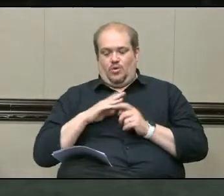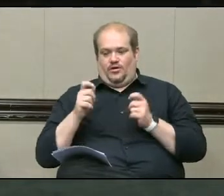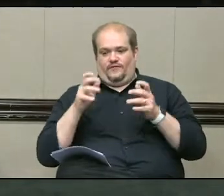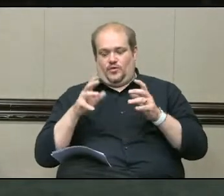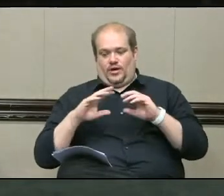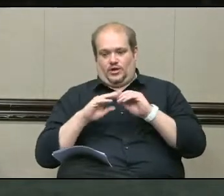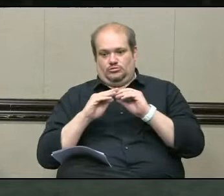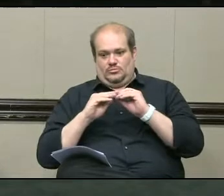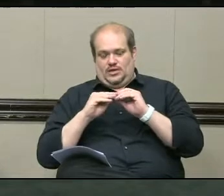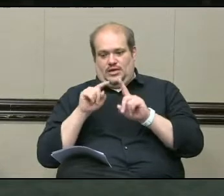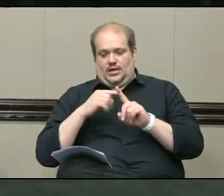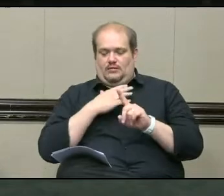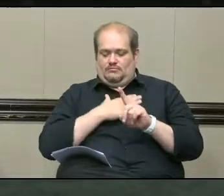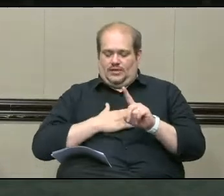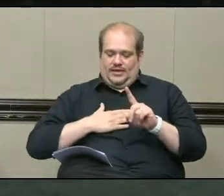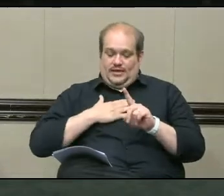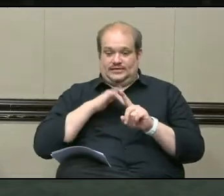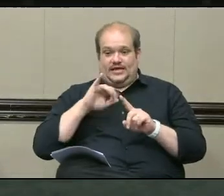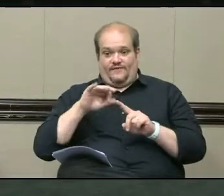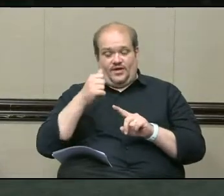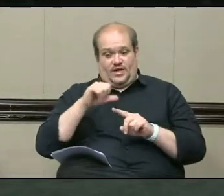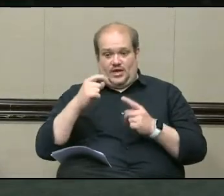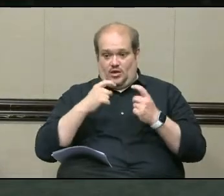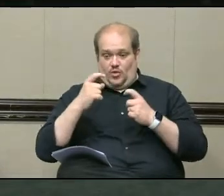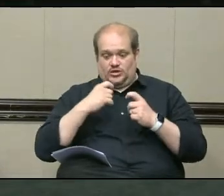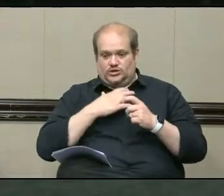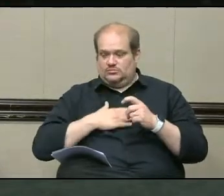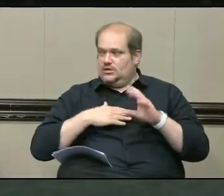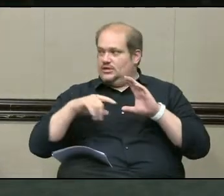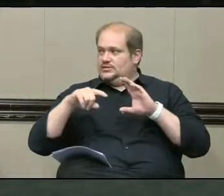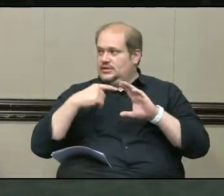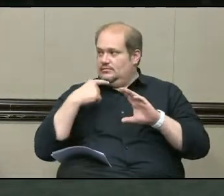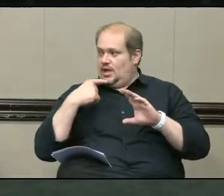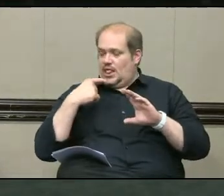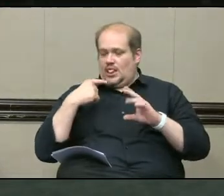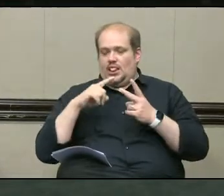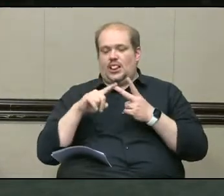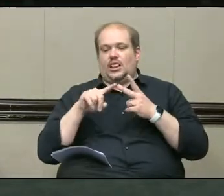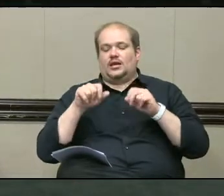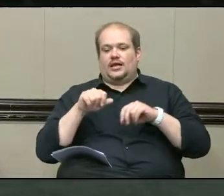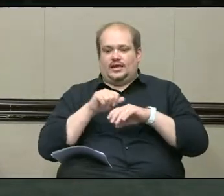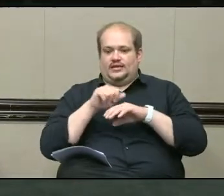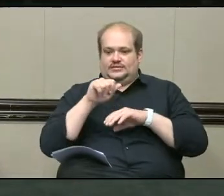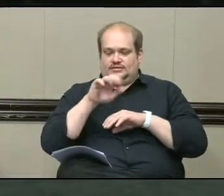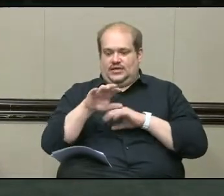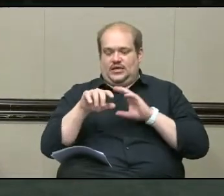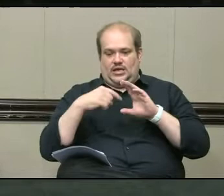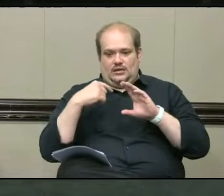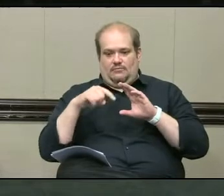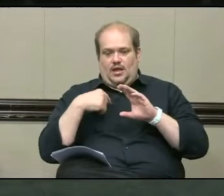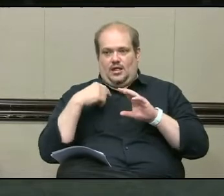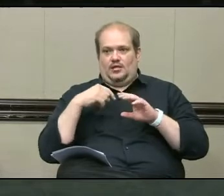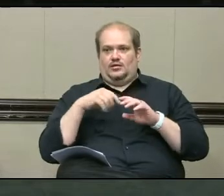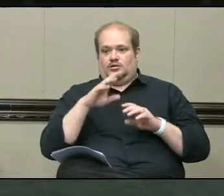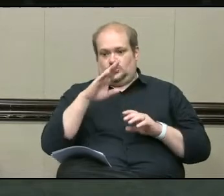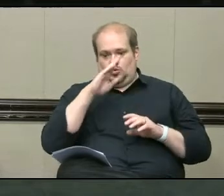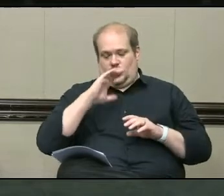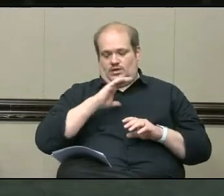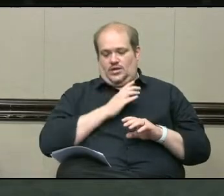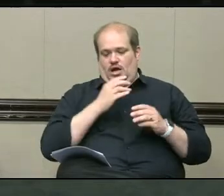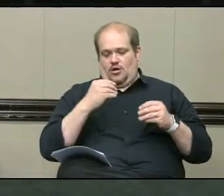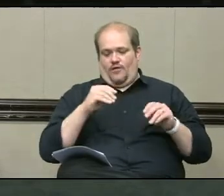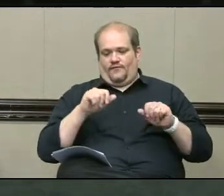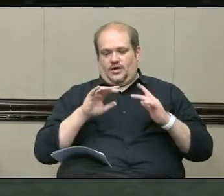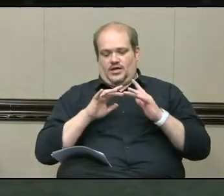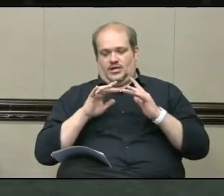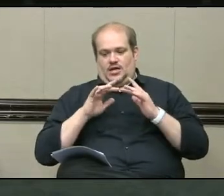Directors meeting. Please, if you have any questions, please send them in. You can send them directly to our office. You